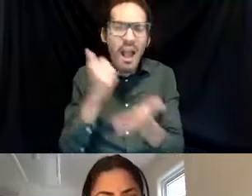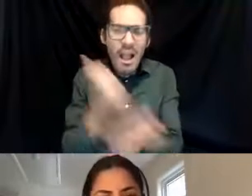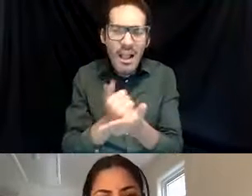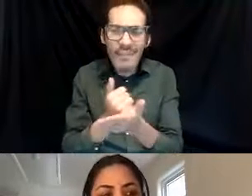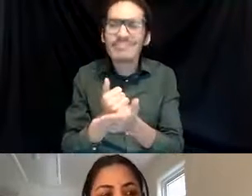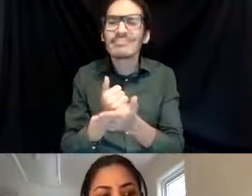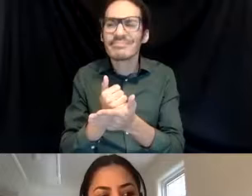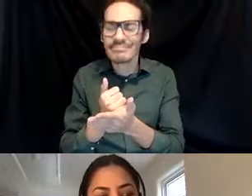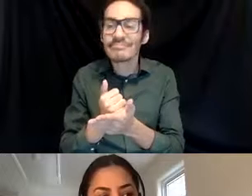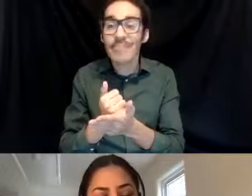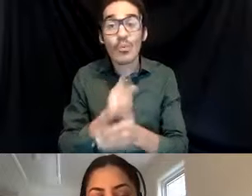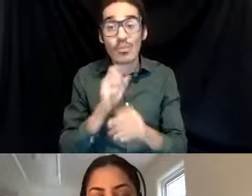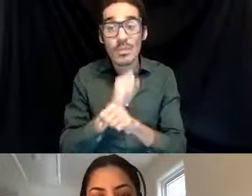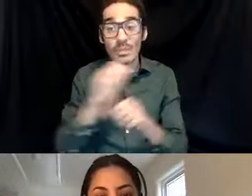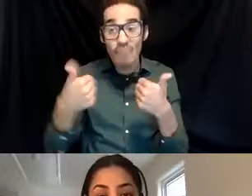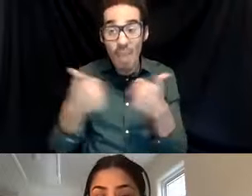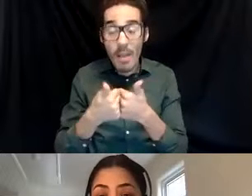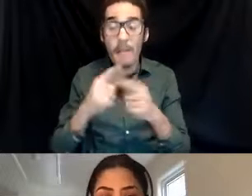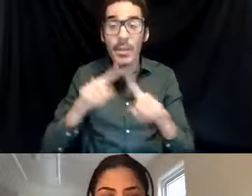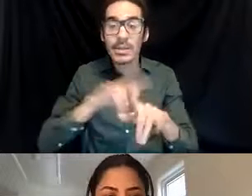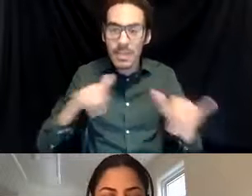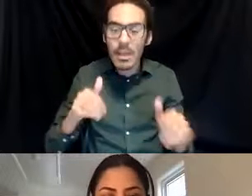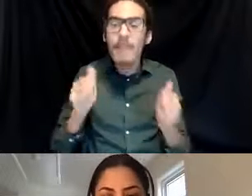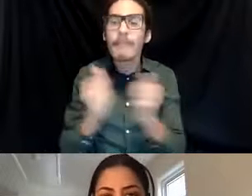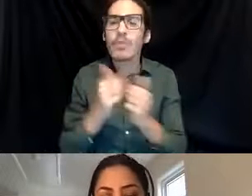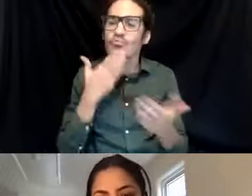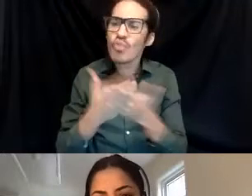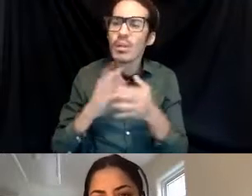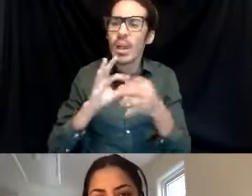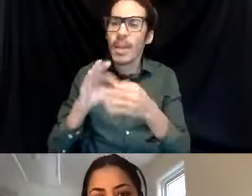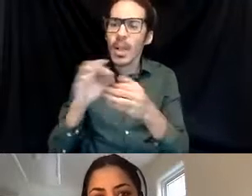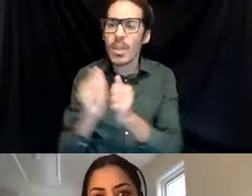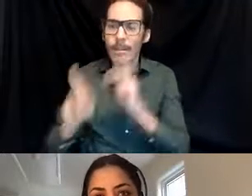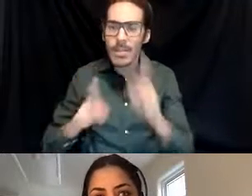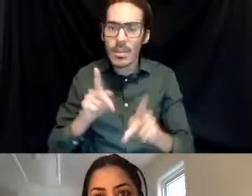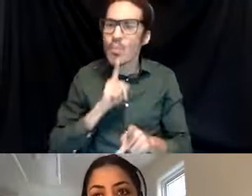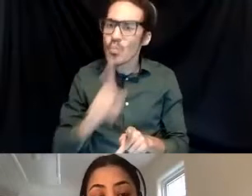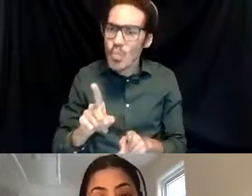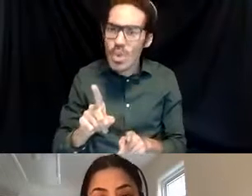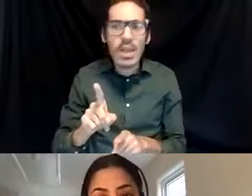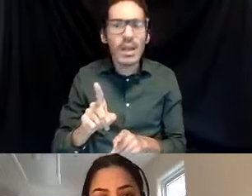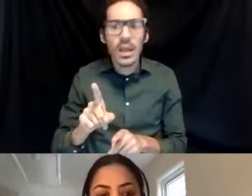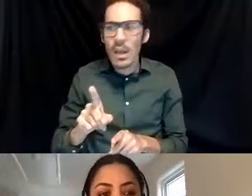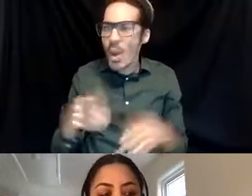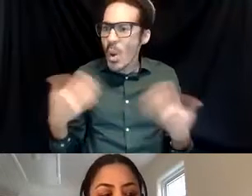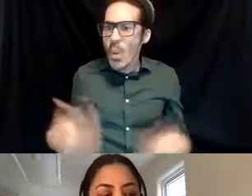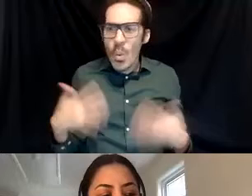and challenging, but I think at the same time you make these amazing connections with people, which for me has been very, very